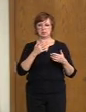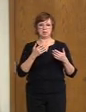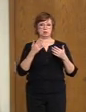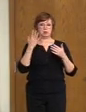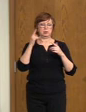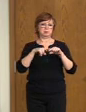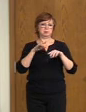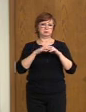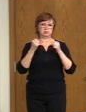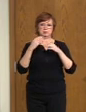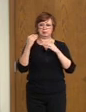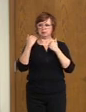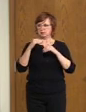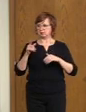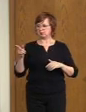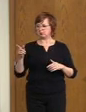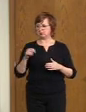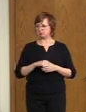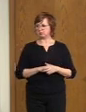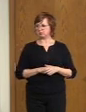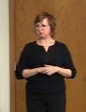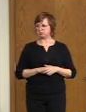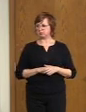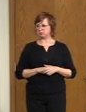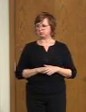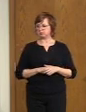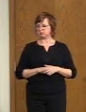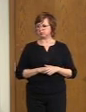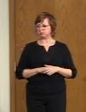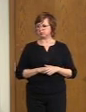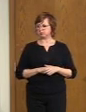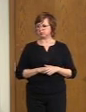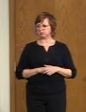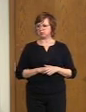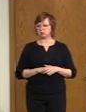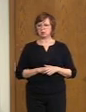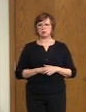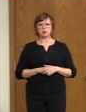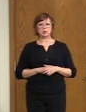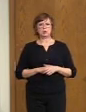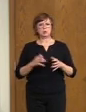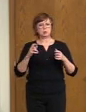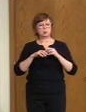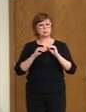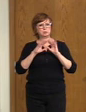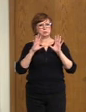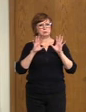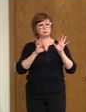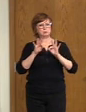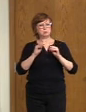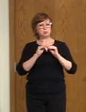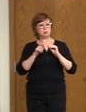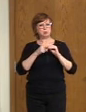And is there any clarification with the addition of the 25 portable ultra-low temperature freezers?